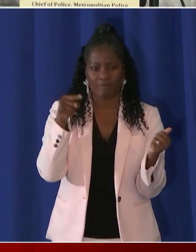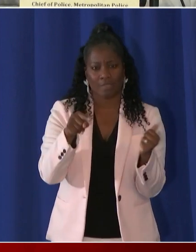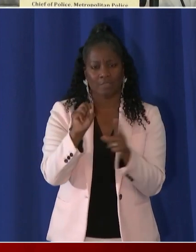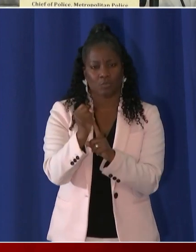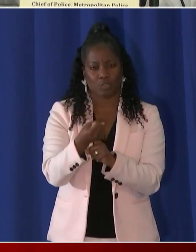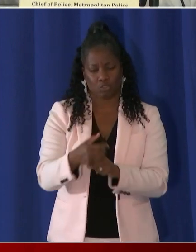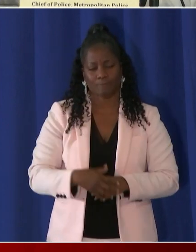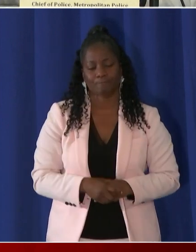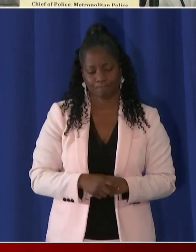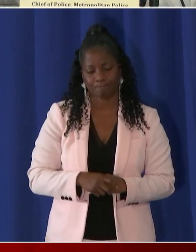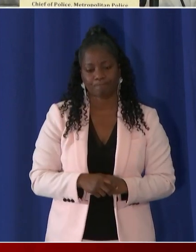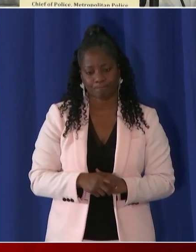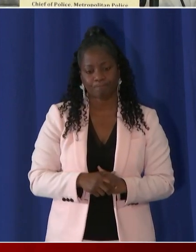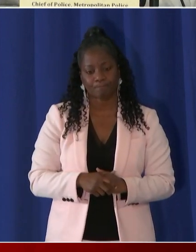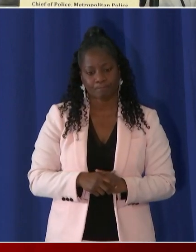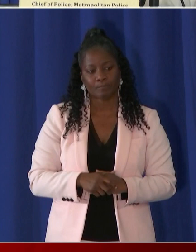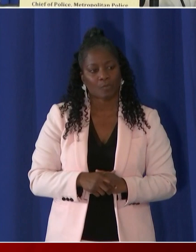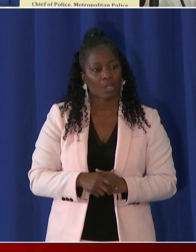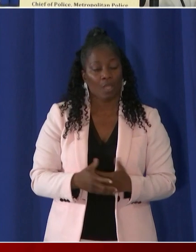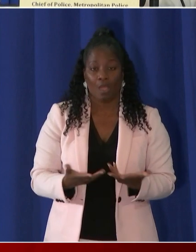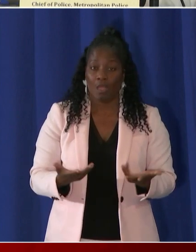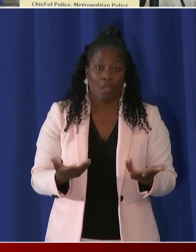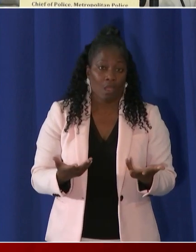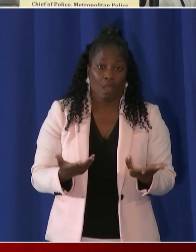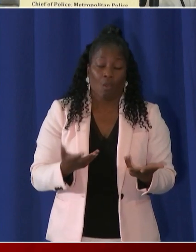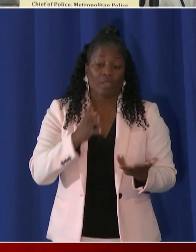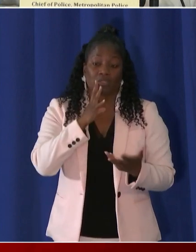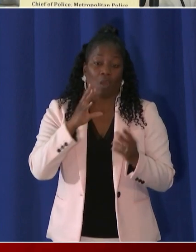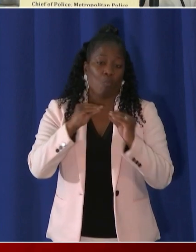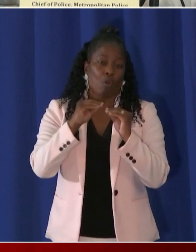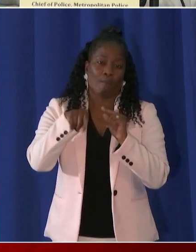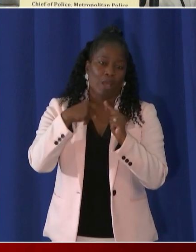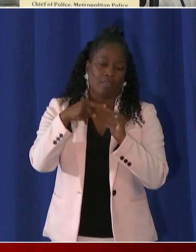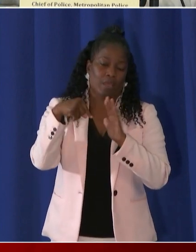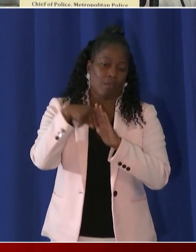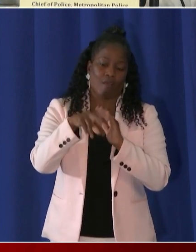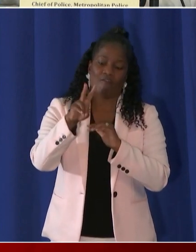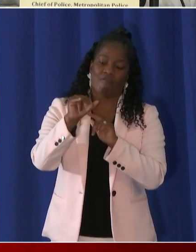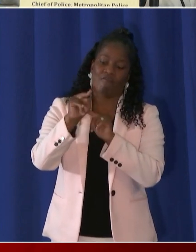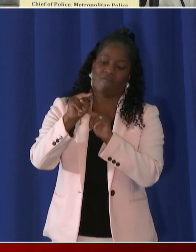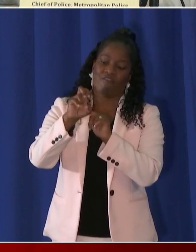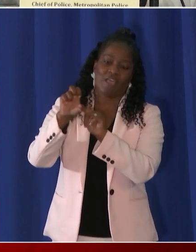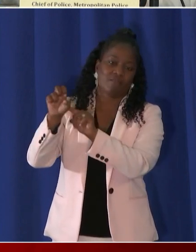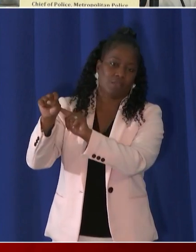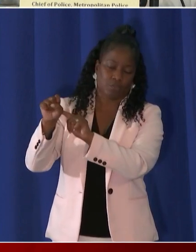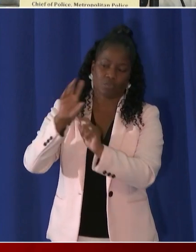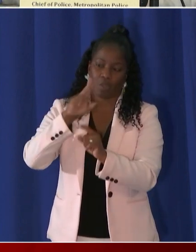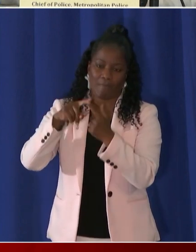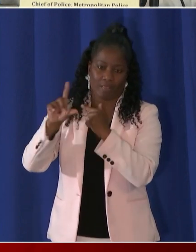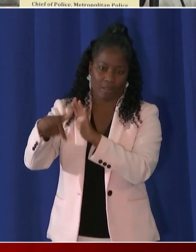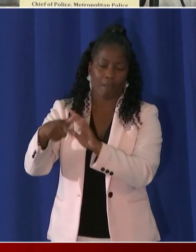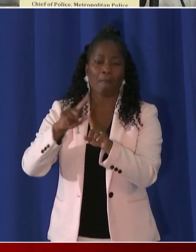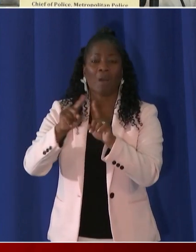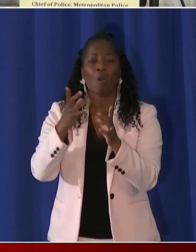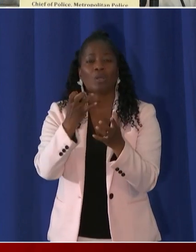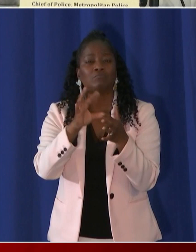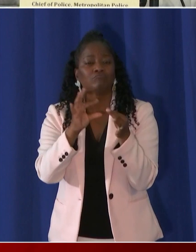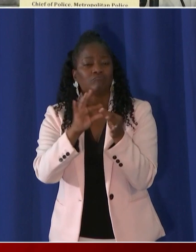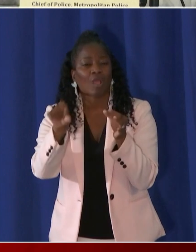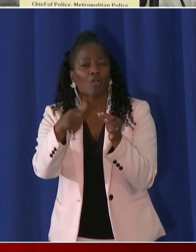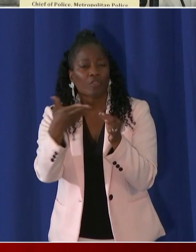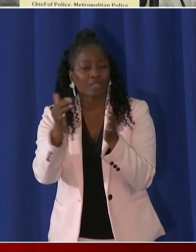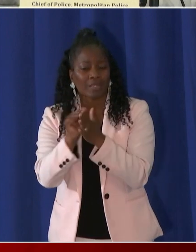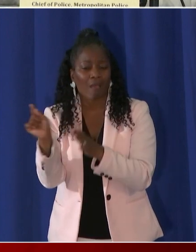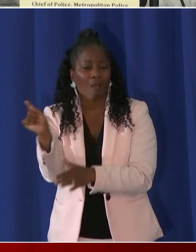this situation. We can come back to Van Ness and talk about Van Ness, but I also want to talk about some of the other things that happened